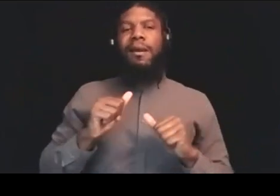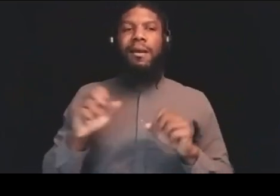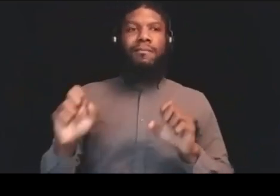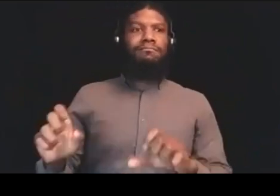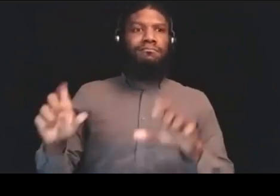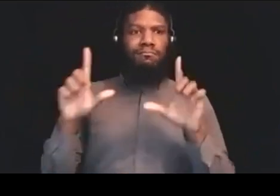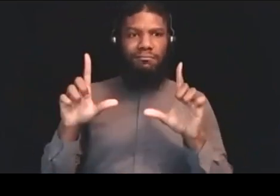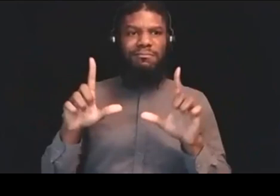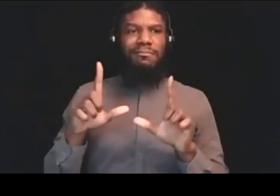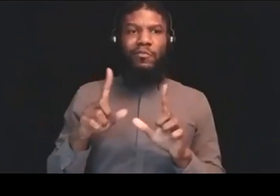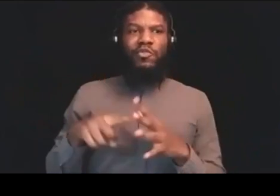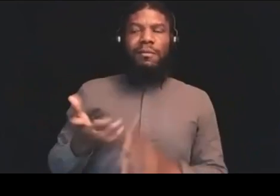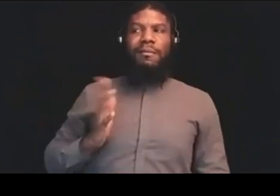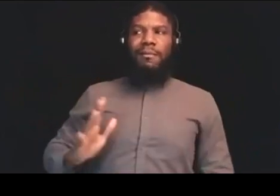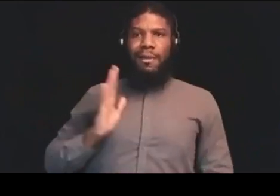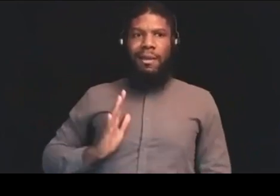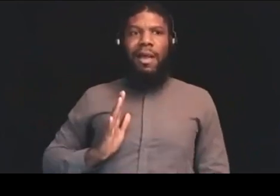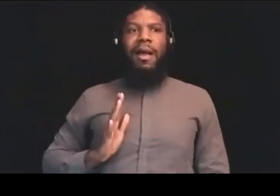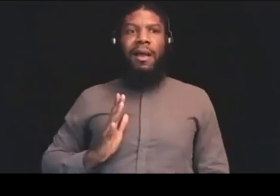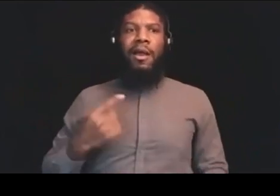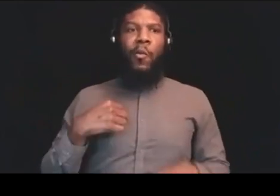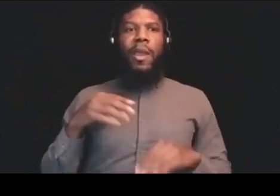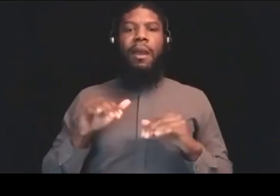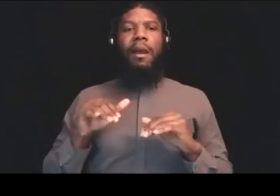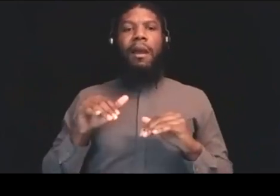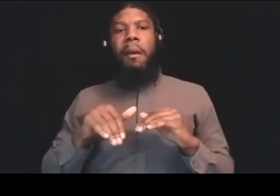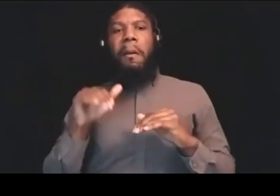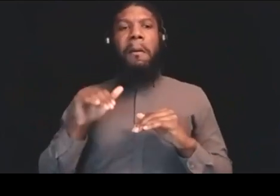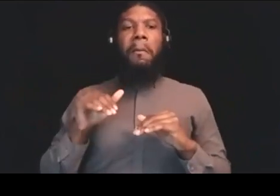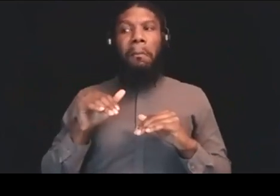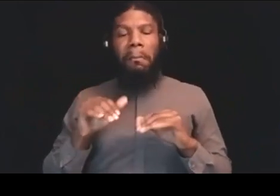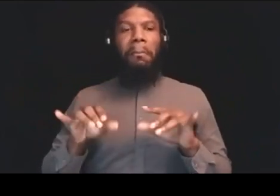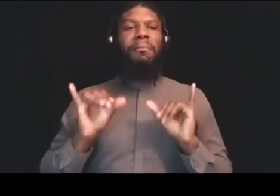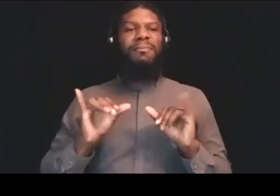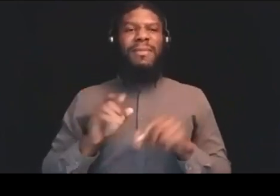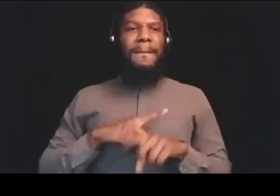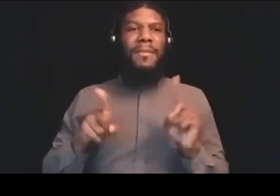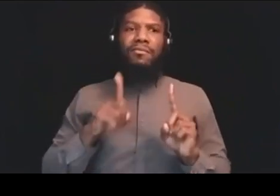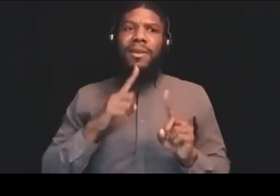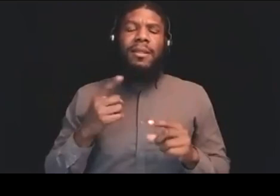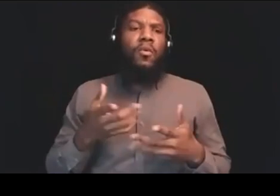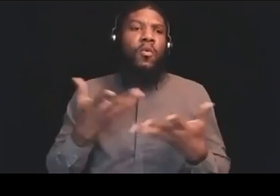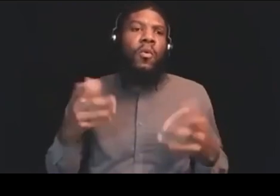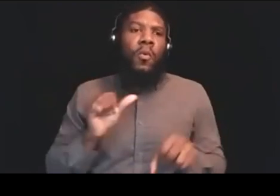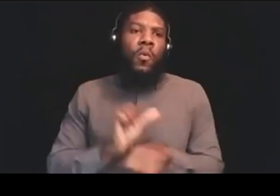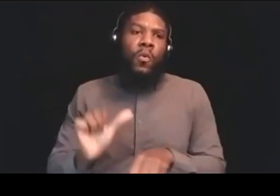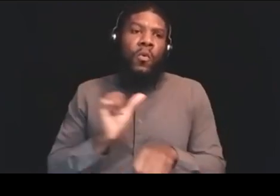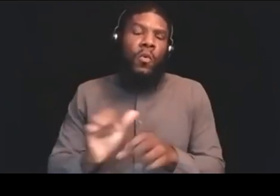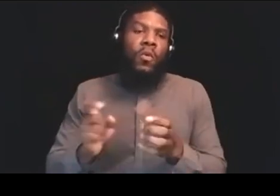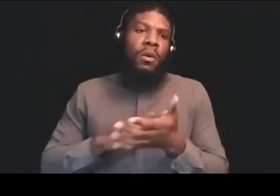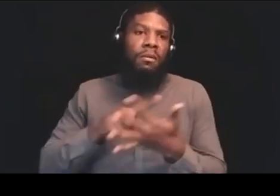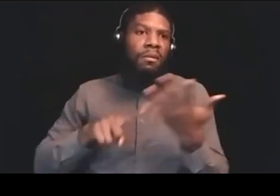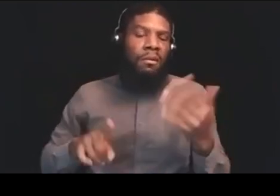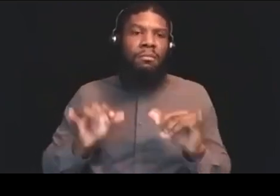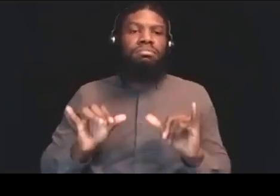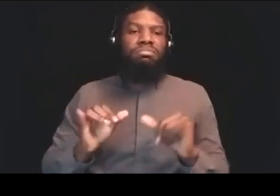recall. But I think that's something in terms of bandwidth we haven't revisited recently, but it's good to know that others are